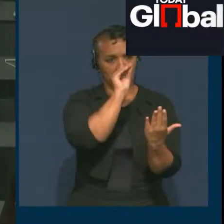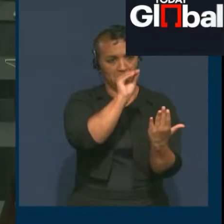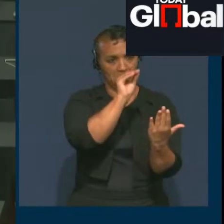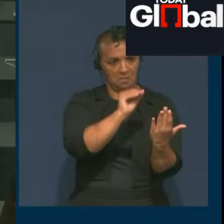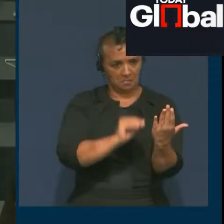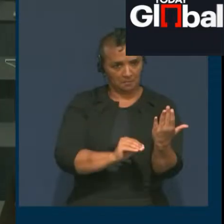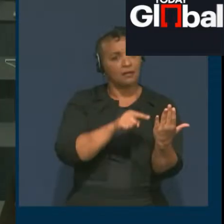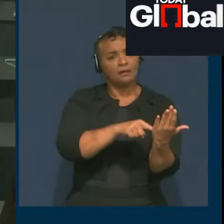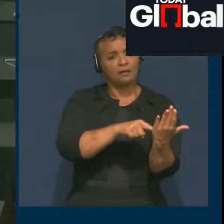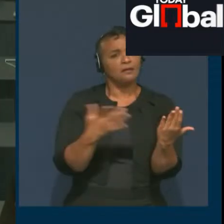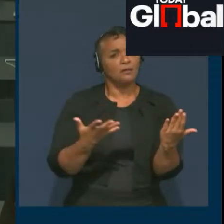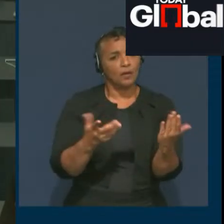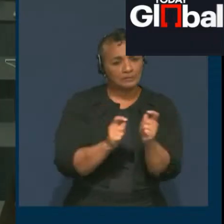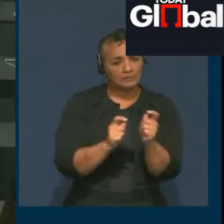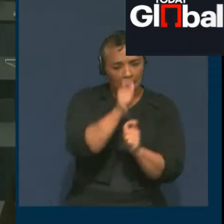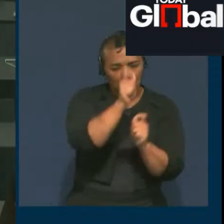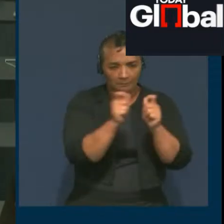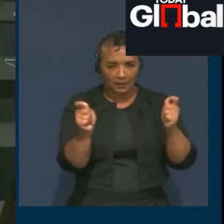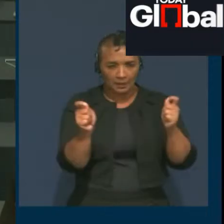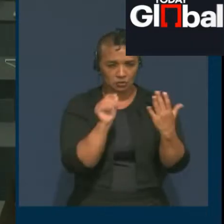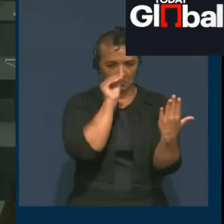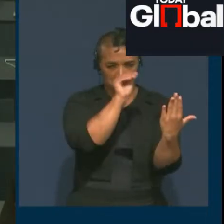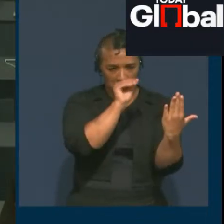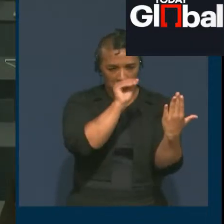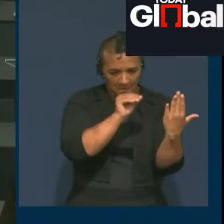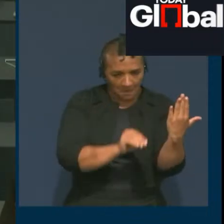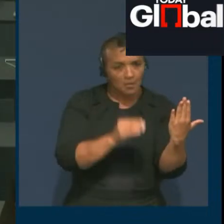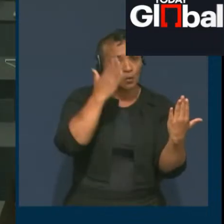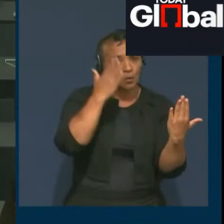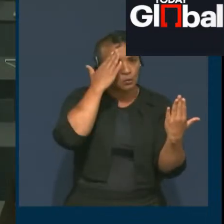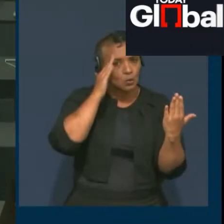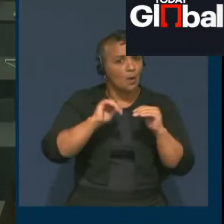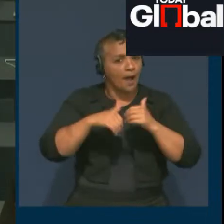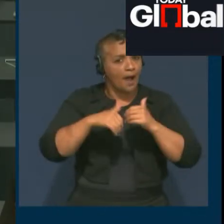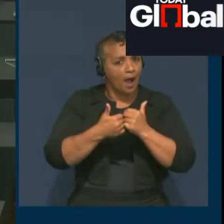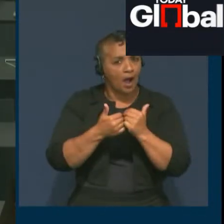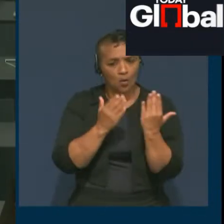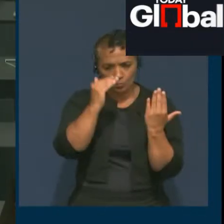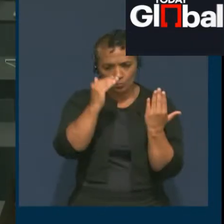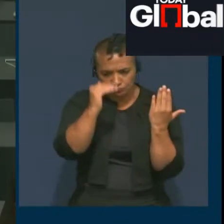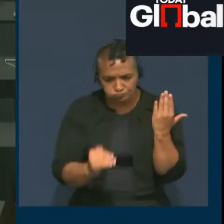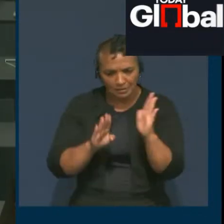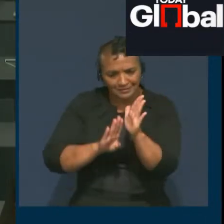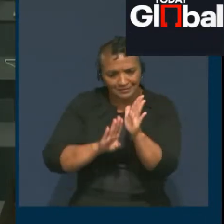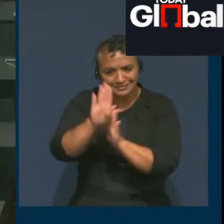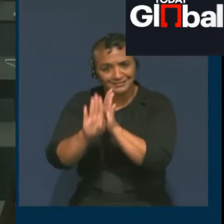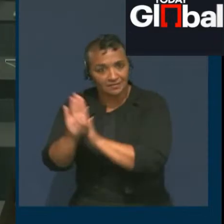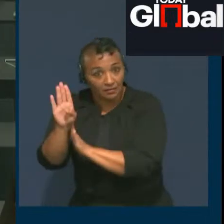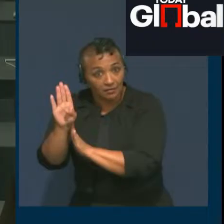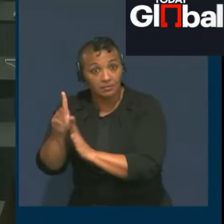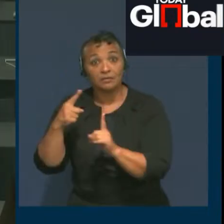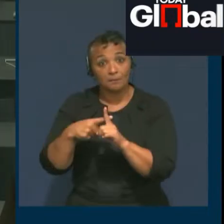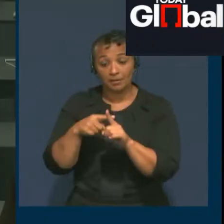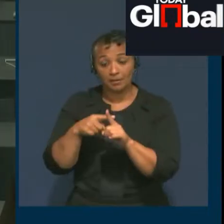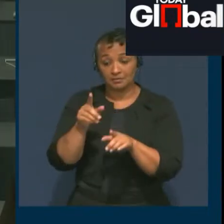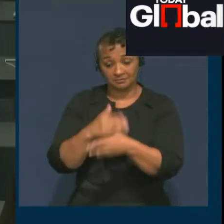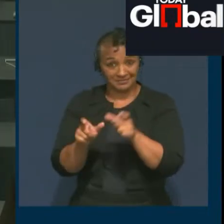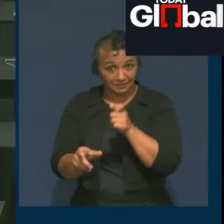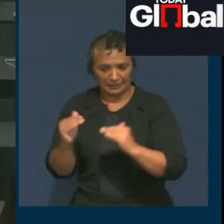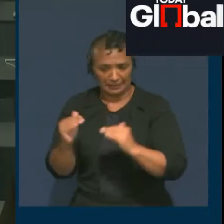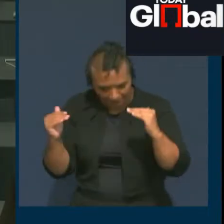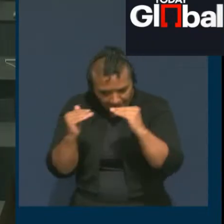setting measures which can be taken to guarantee overall development, equal opportunities, an